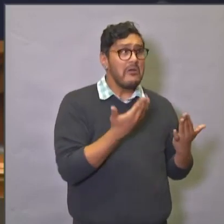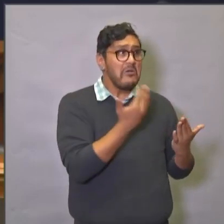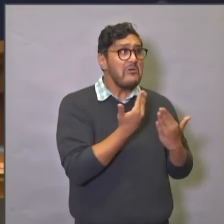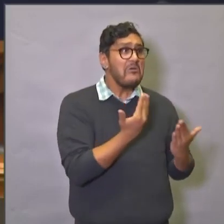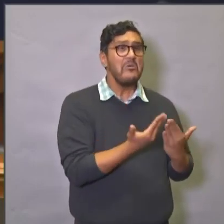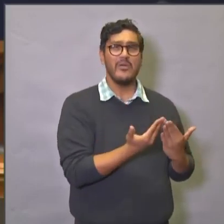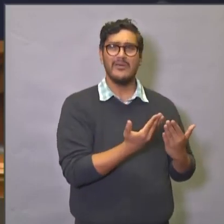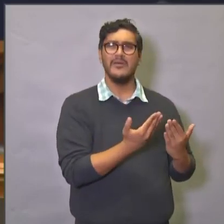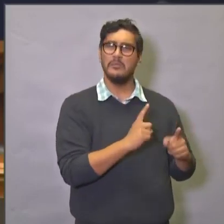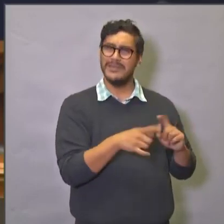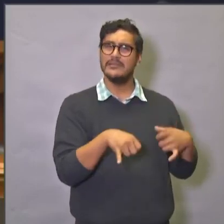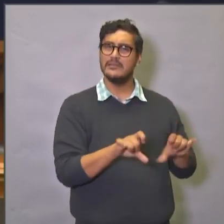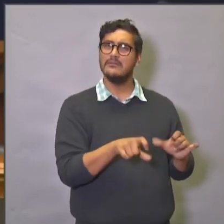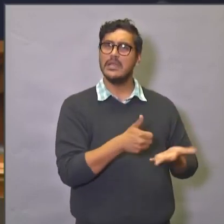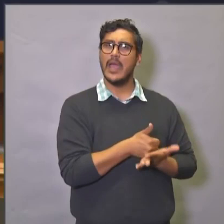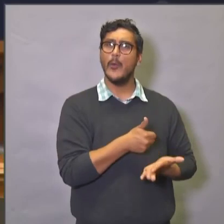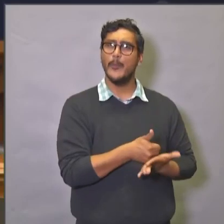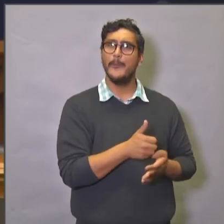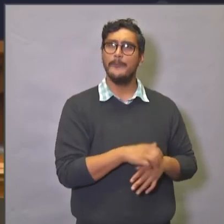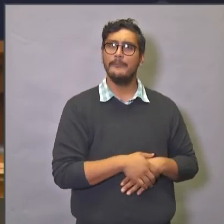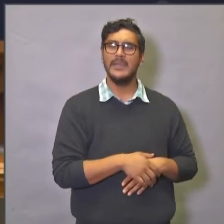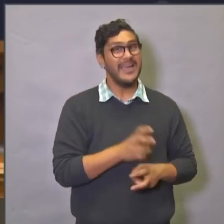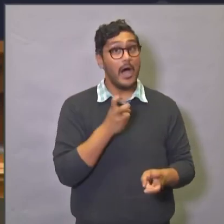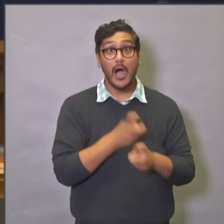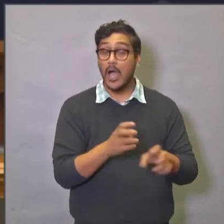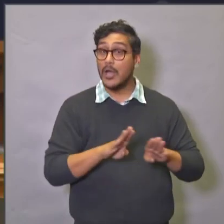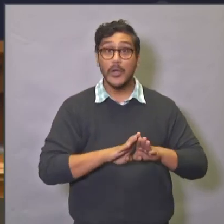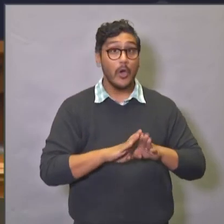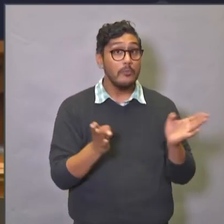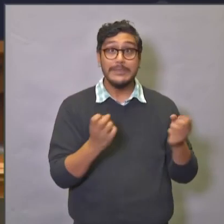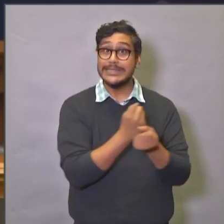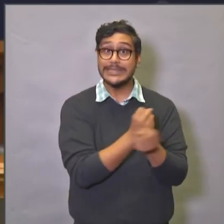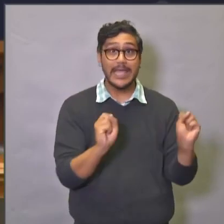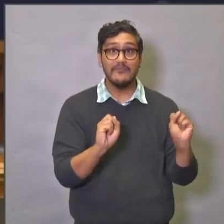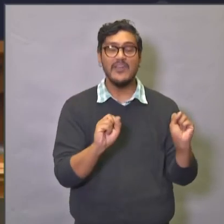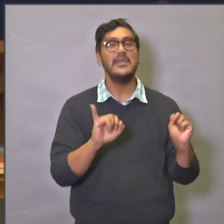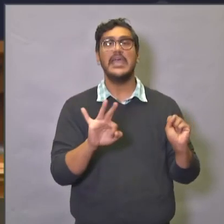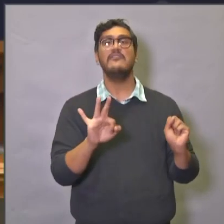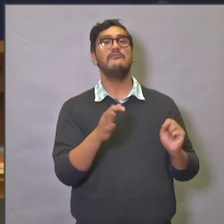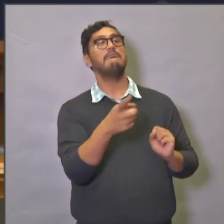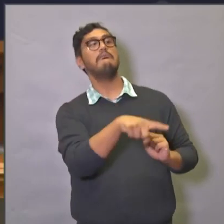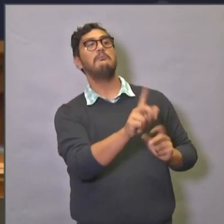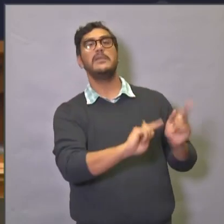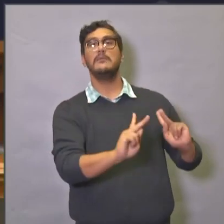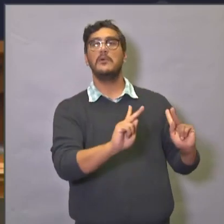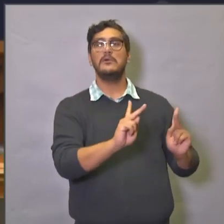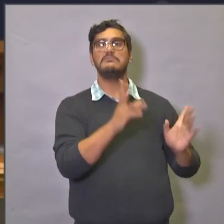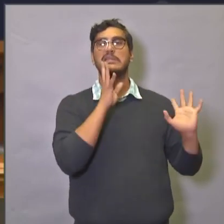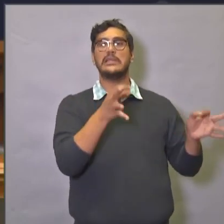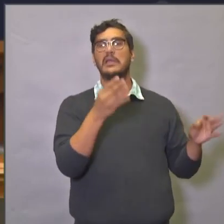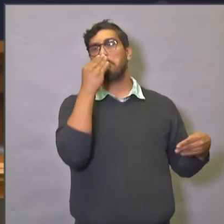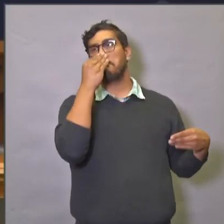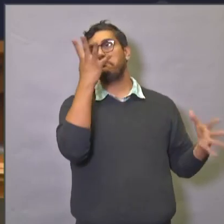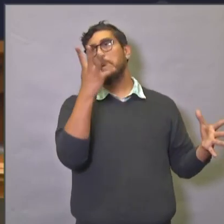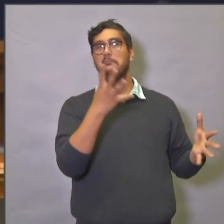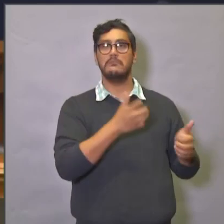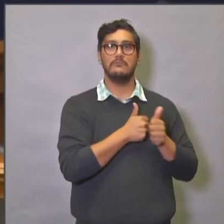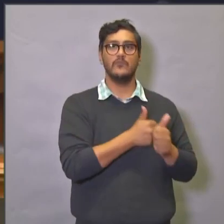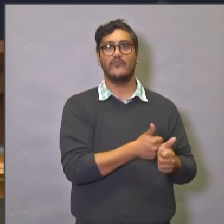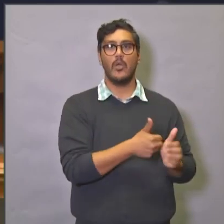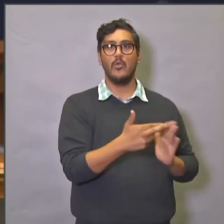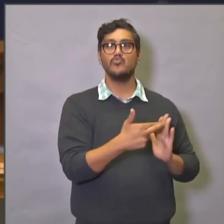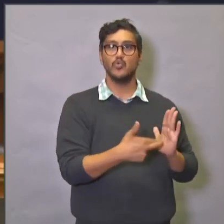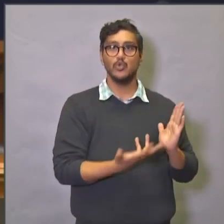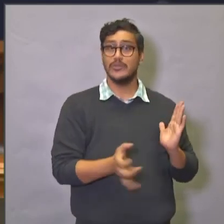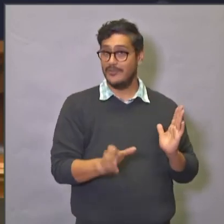way to open with as much safety as possible if people are not complying with the public health directives. I think that's really clear to us now